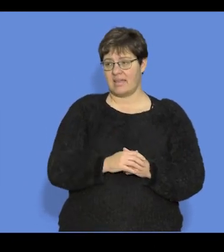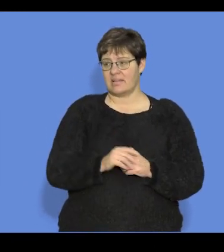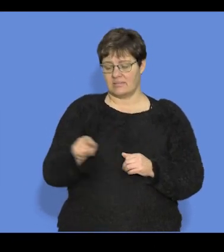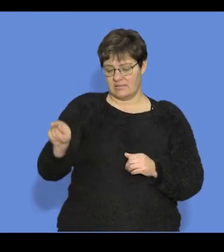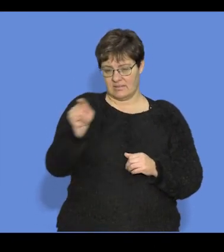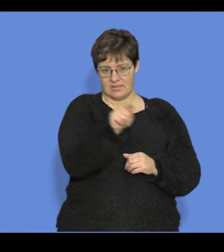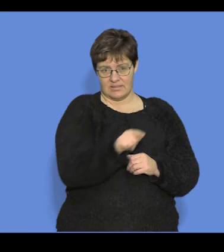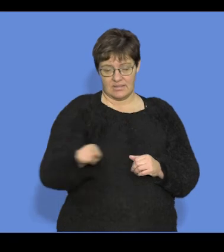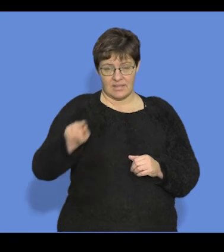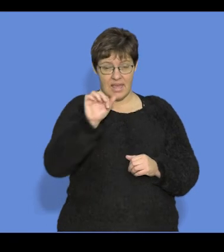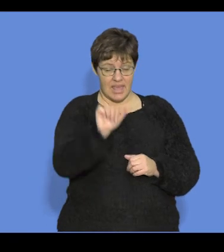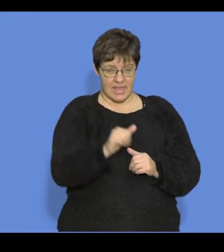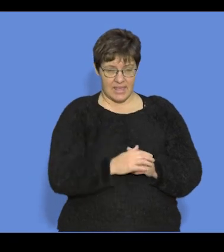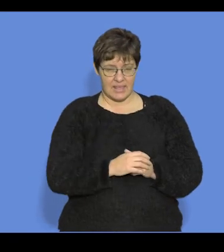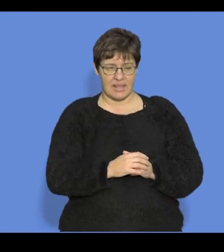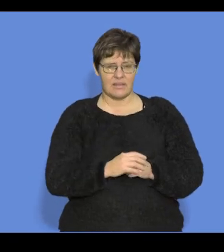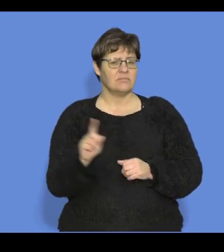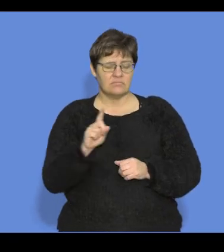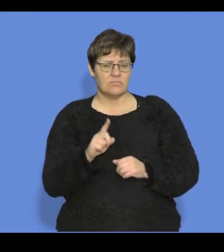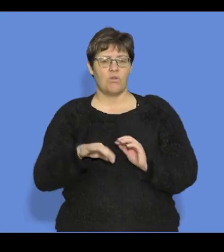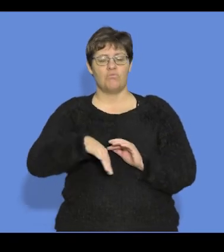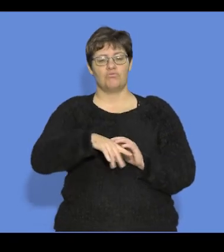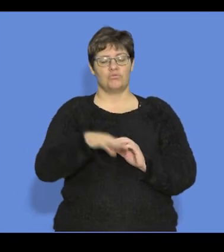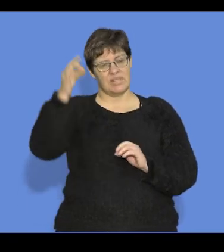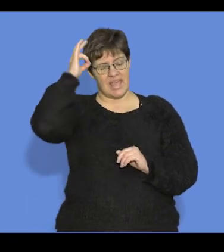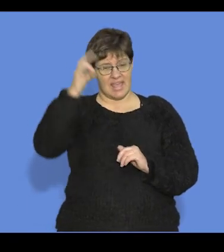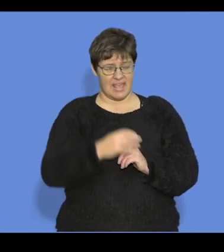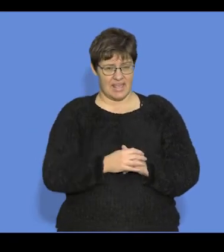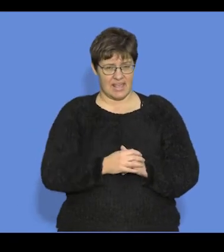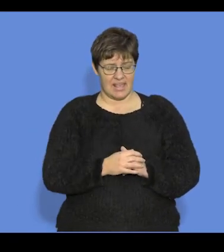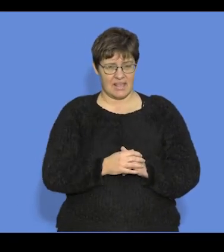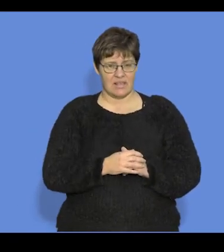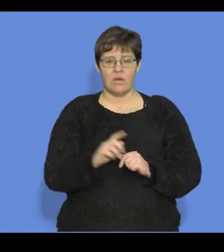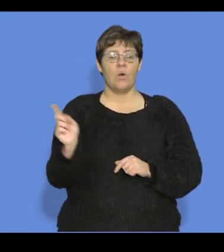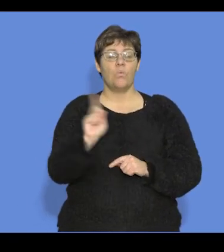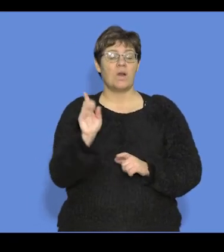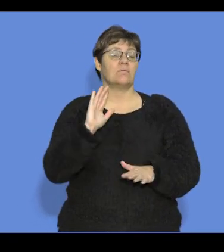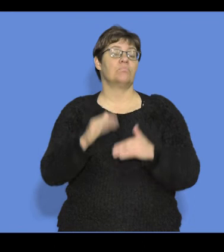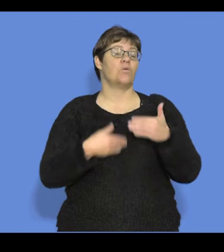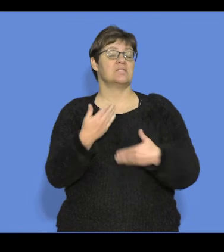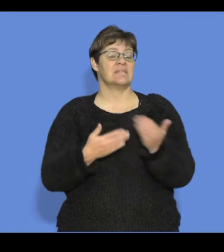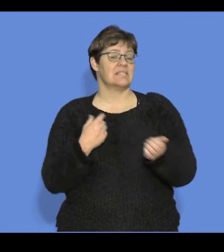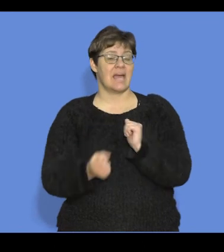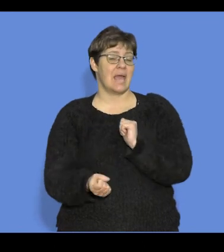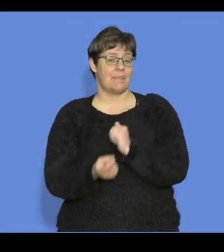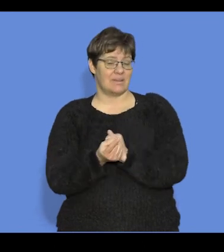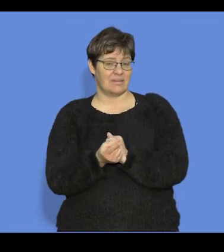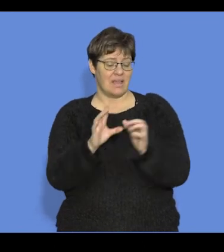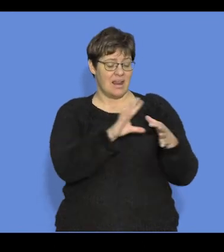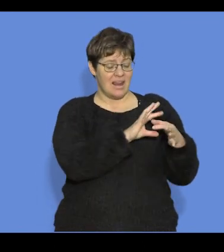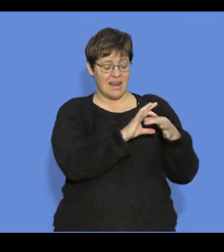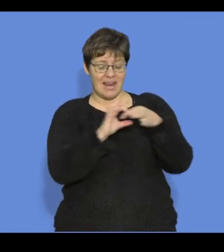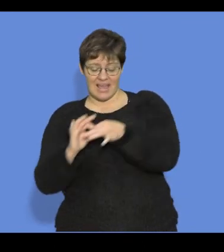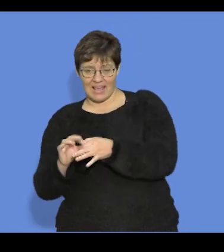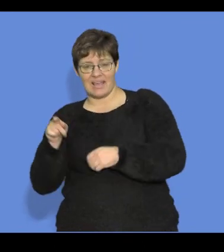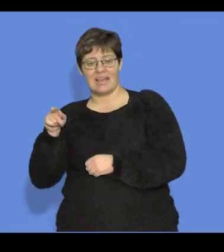here's part A, which is basically your root hair. Which process can be linked